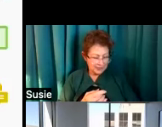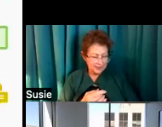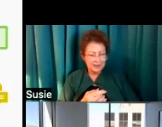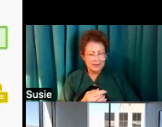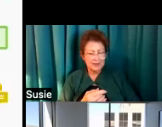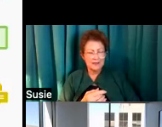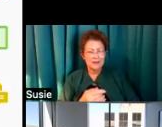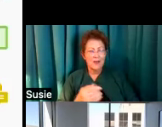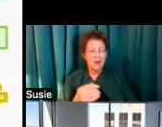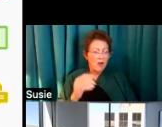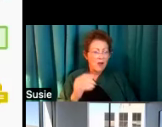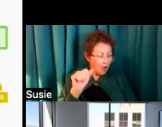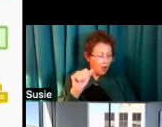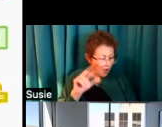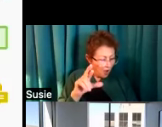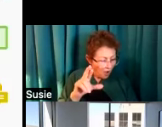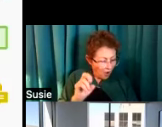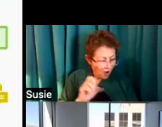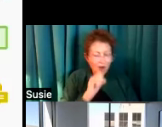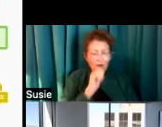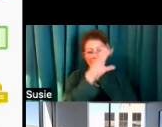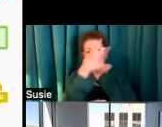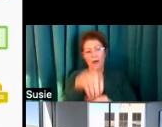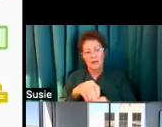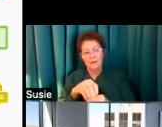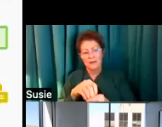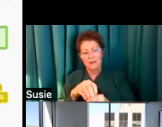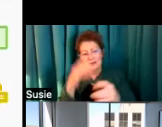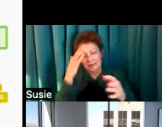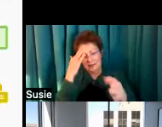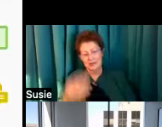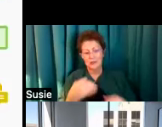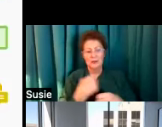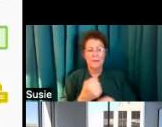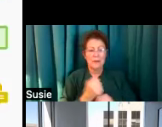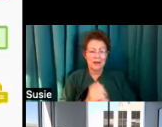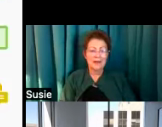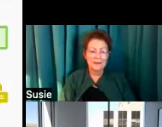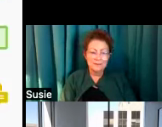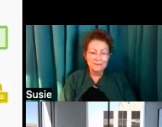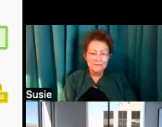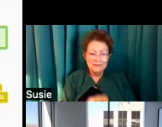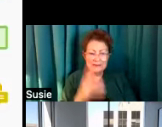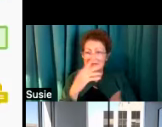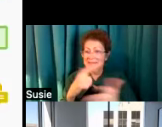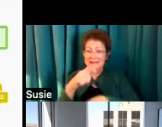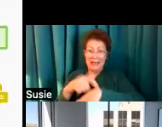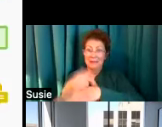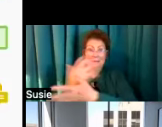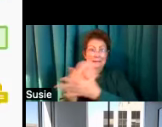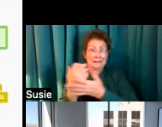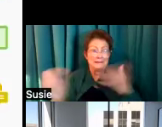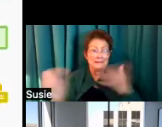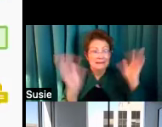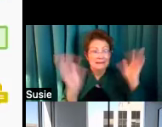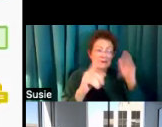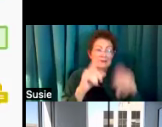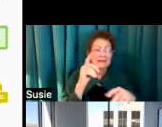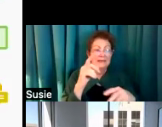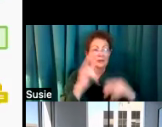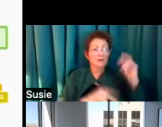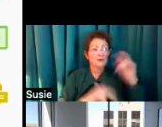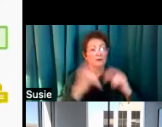are not involved in the decision making. I know we're getting closer in time. I'll go through quickly. Structuring tips.